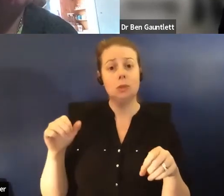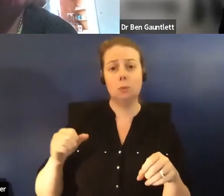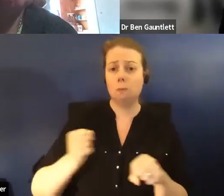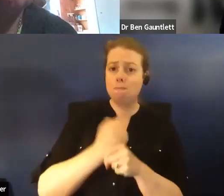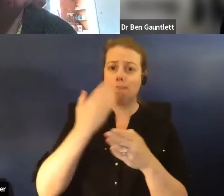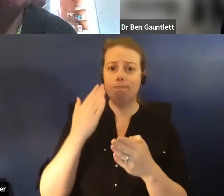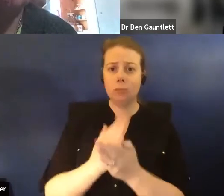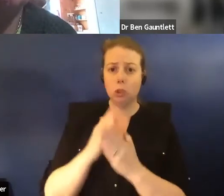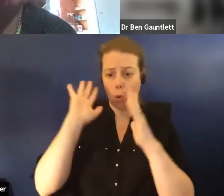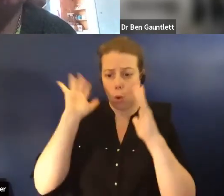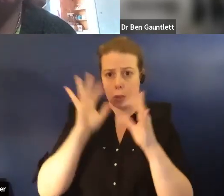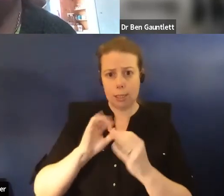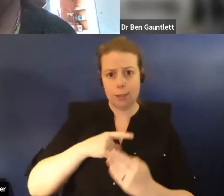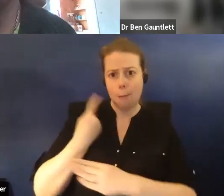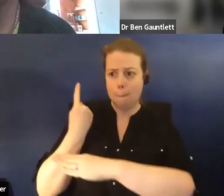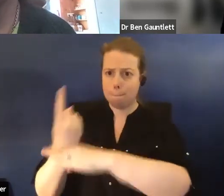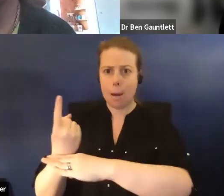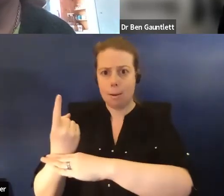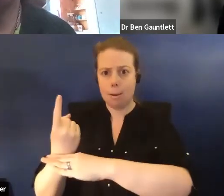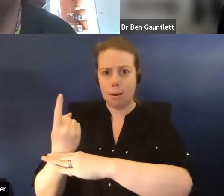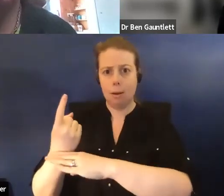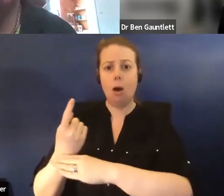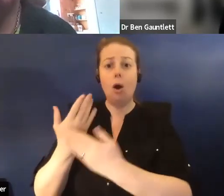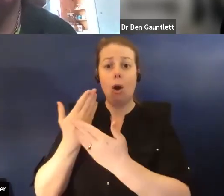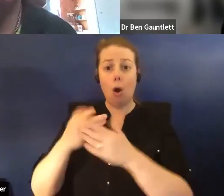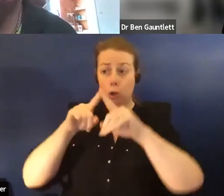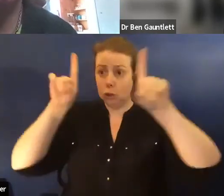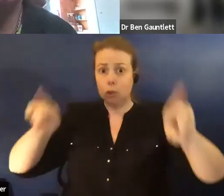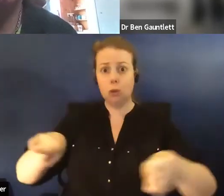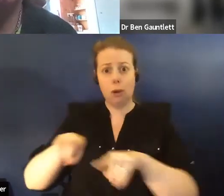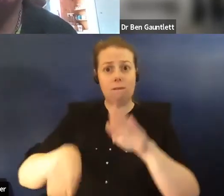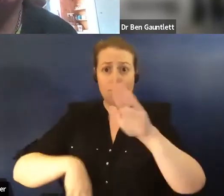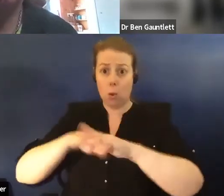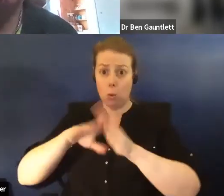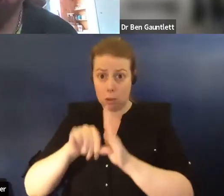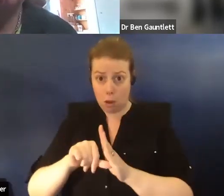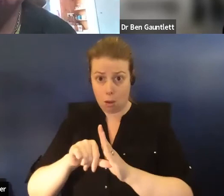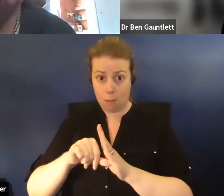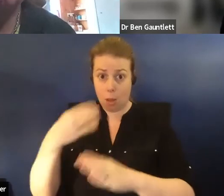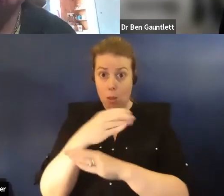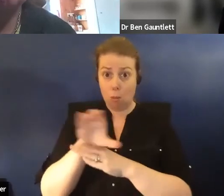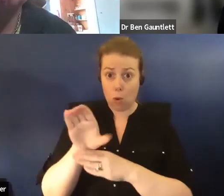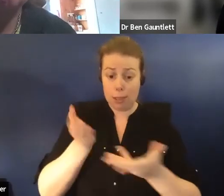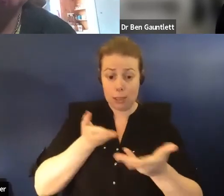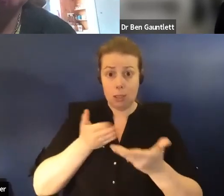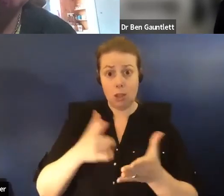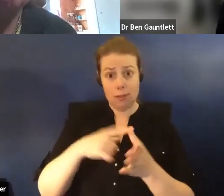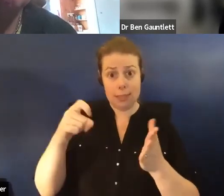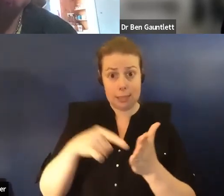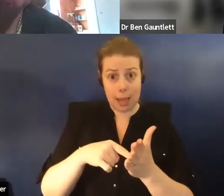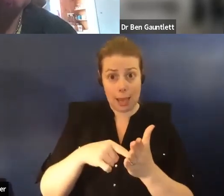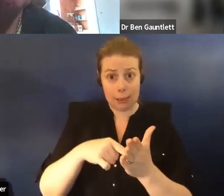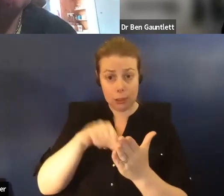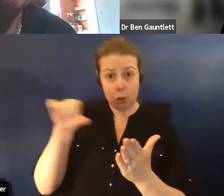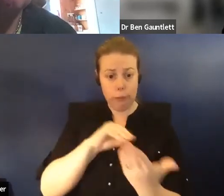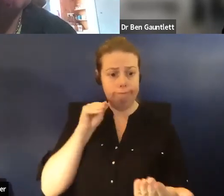is visible on the screen at all times. And the Broadcasting Services Act should be amended to reflect this.